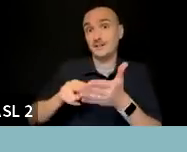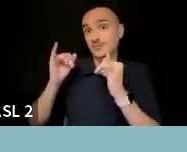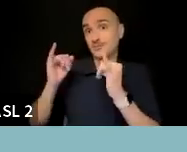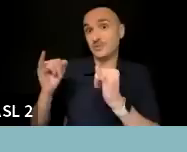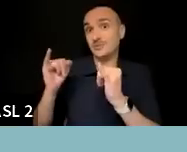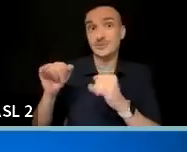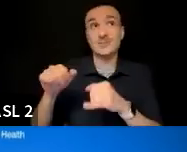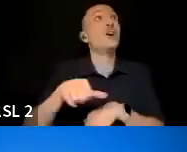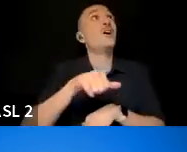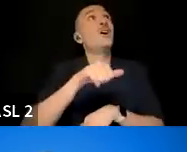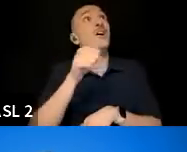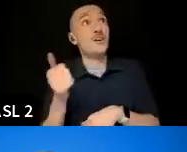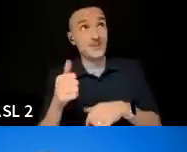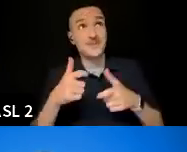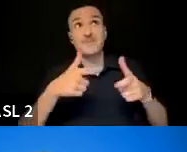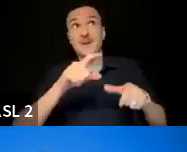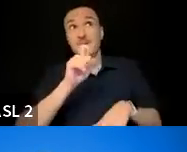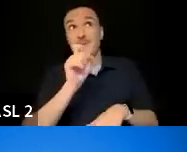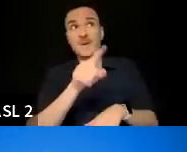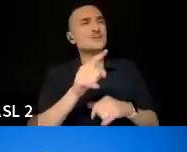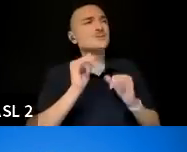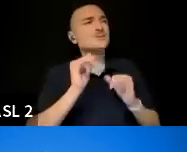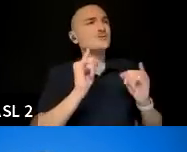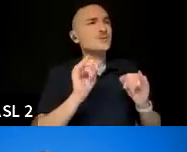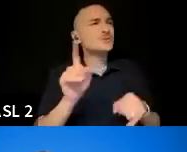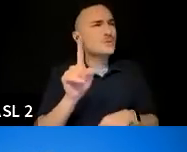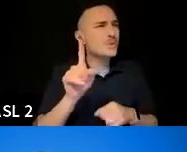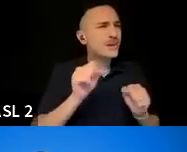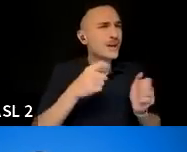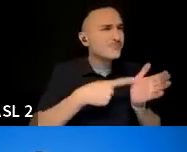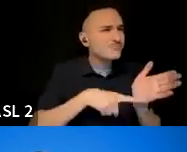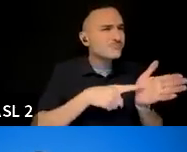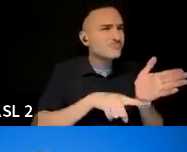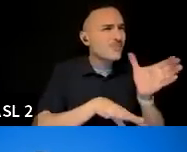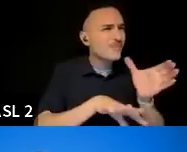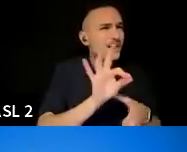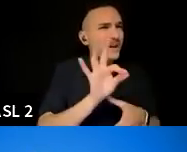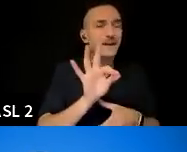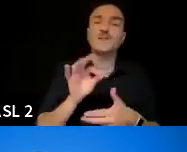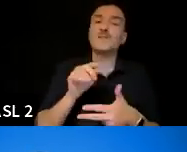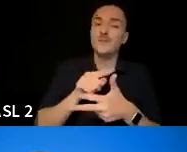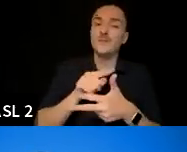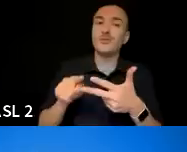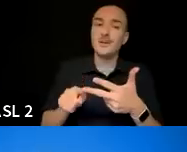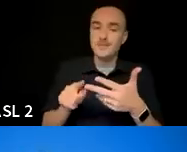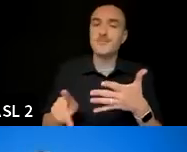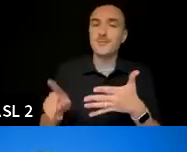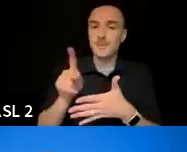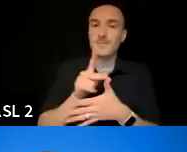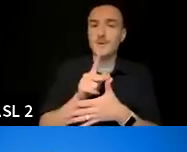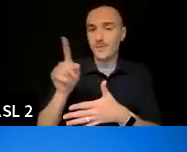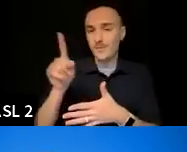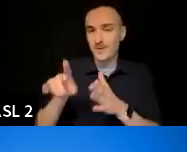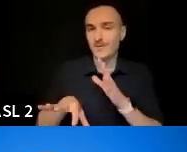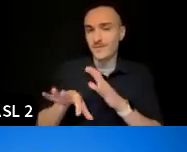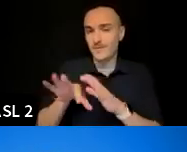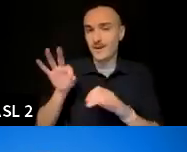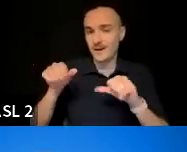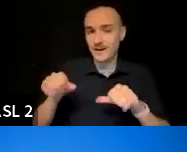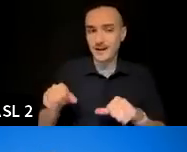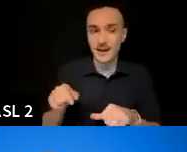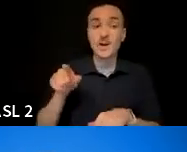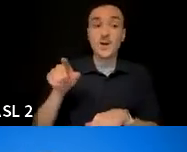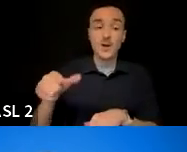application instructions? Well, there are three primary locations. Our How to Apply application guide, which lives on the